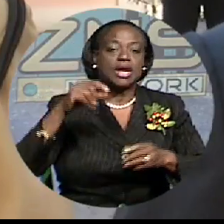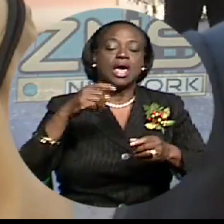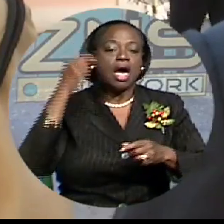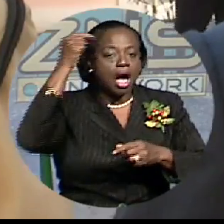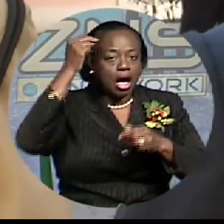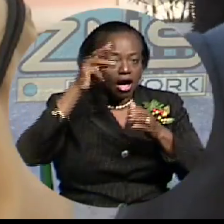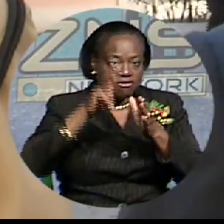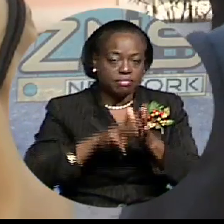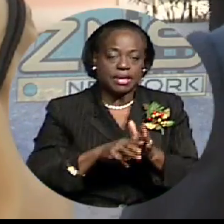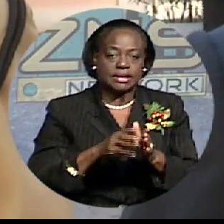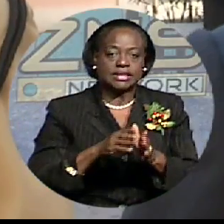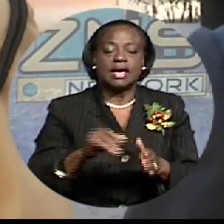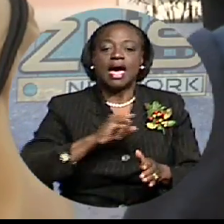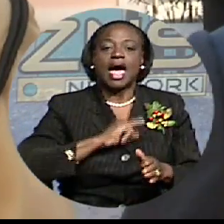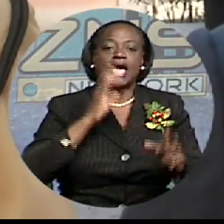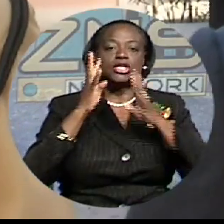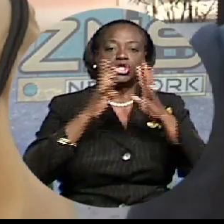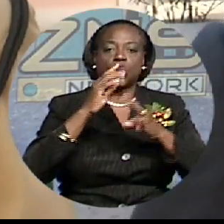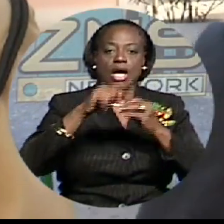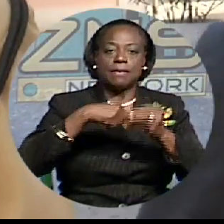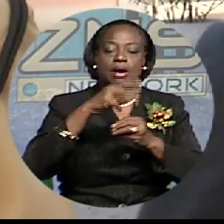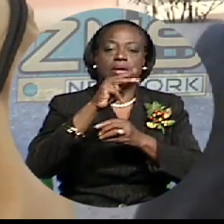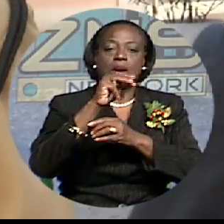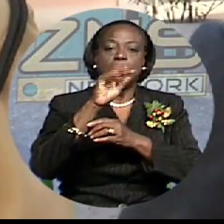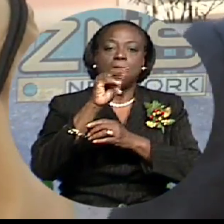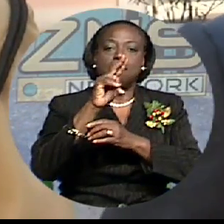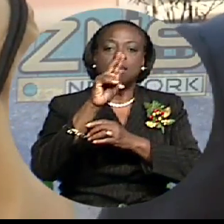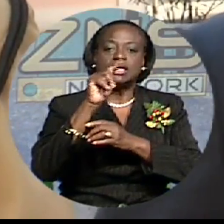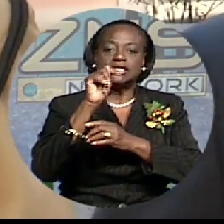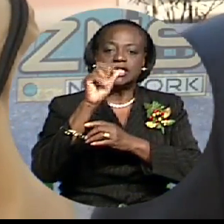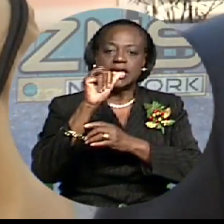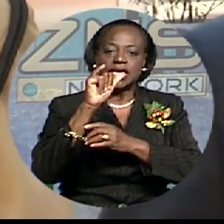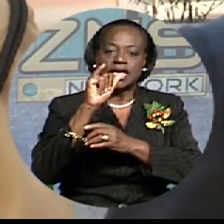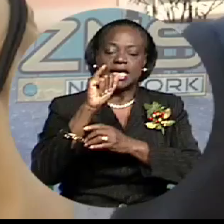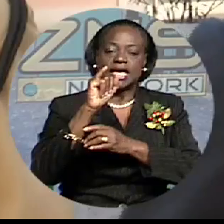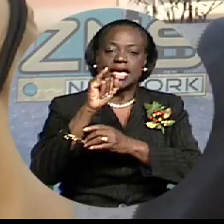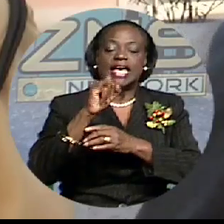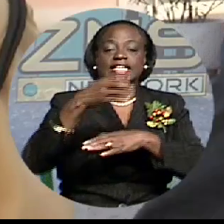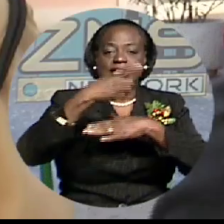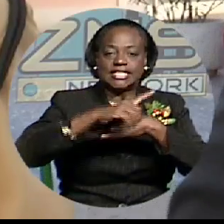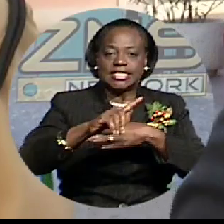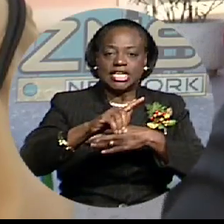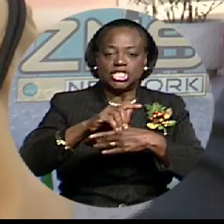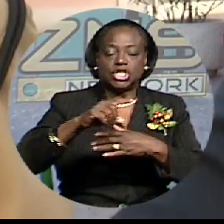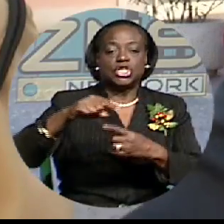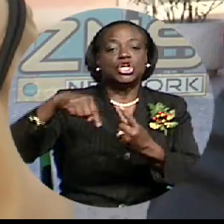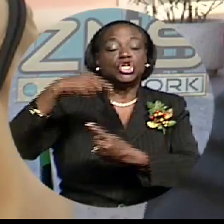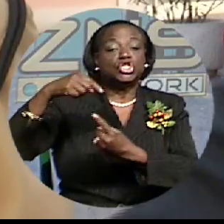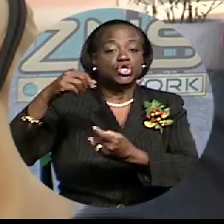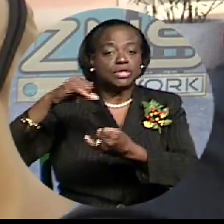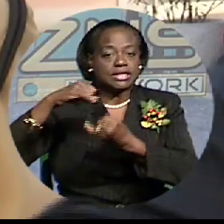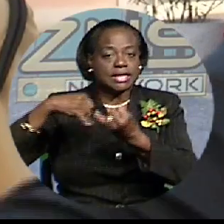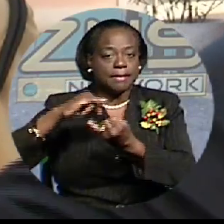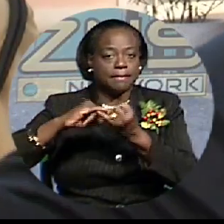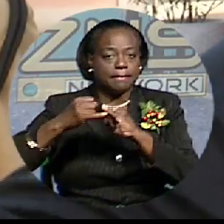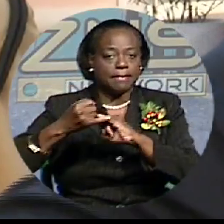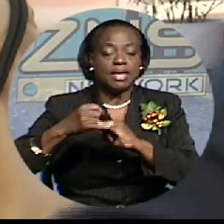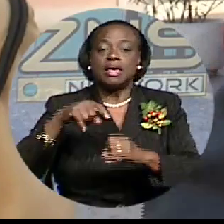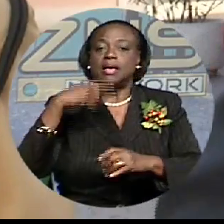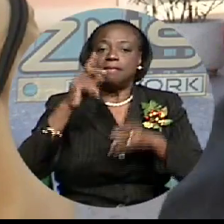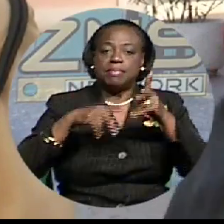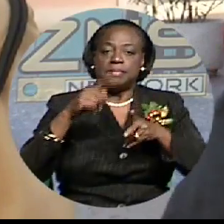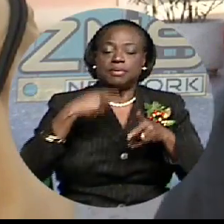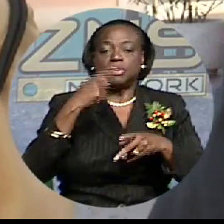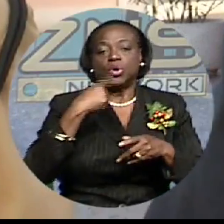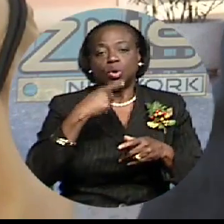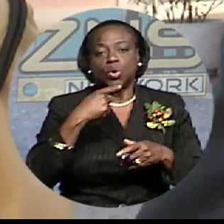there, I spoke about multi-destination tourism. People who come to the Bahamas and would wish to go to Cuba, people who come to Cuba